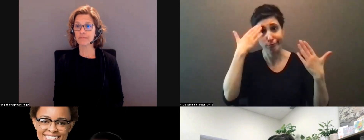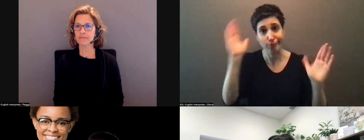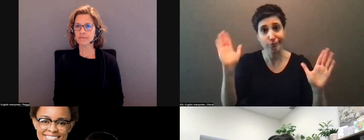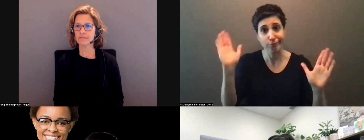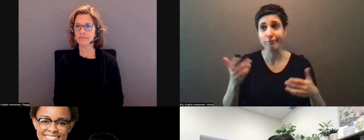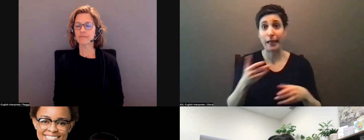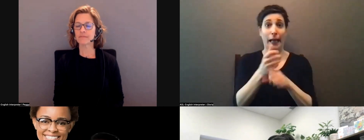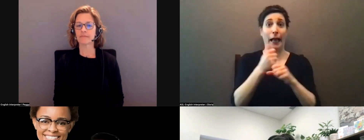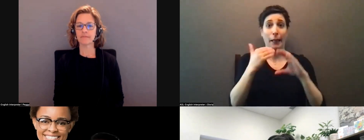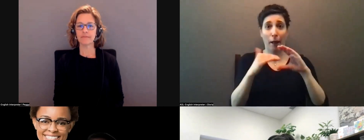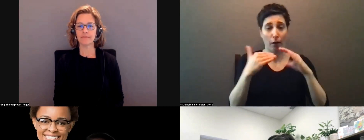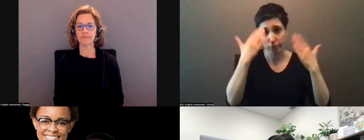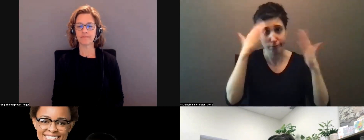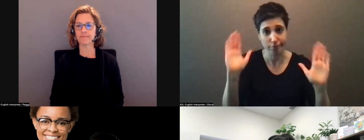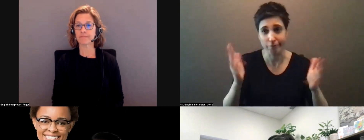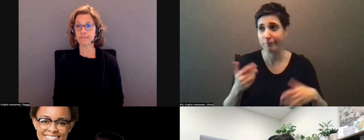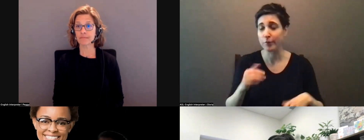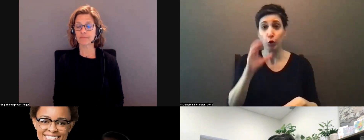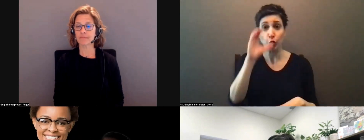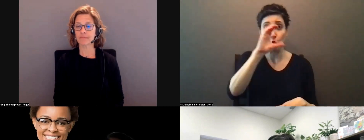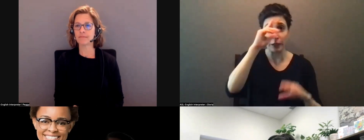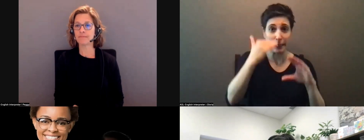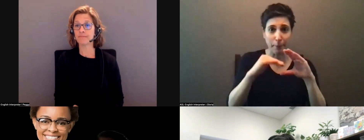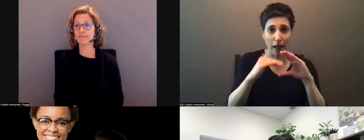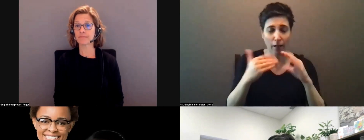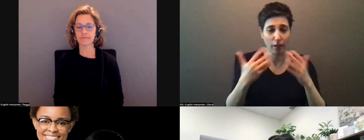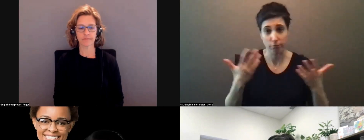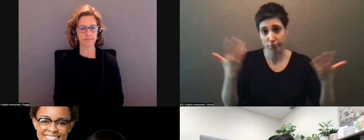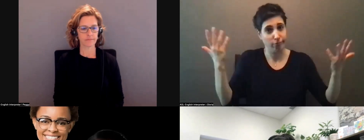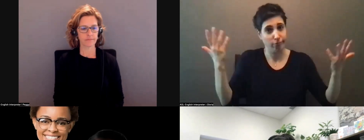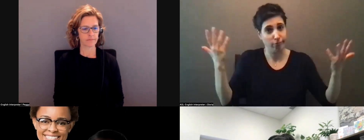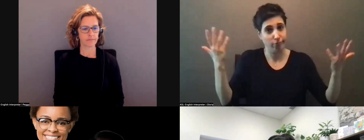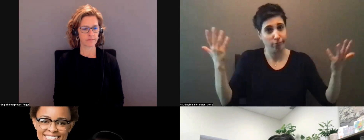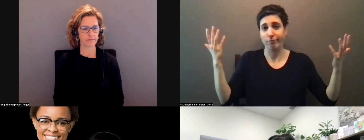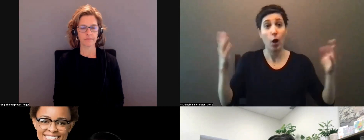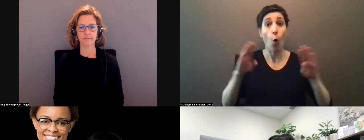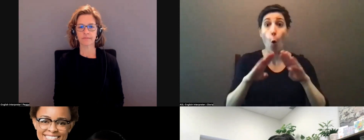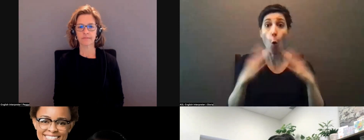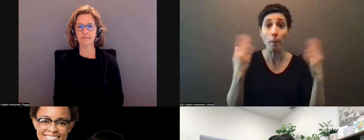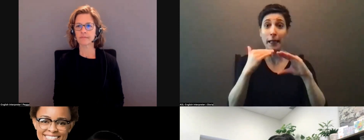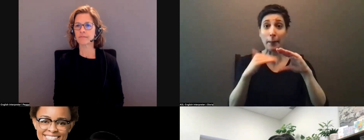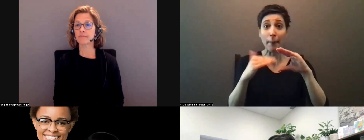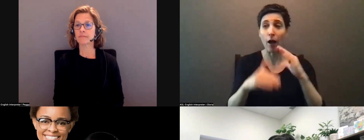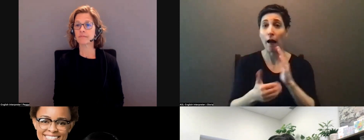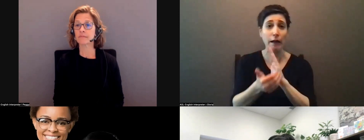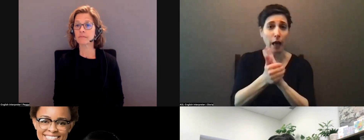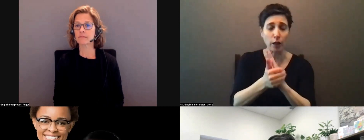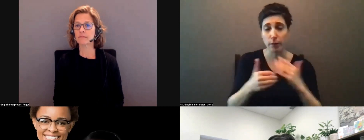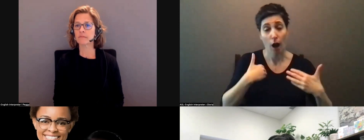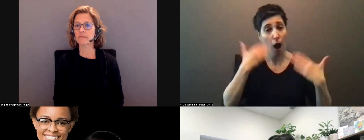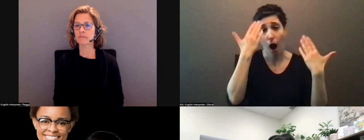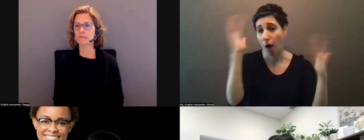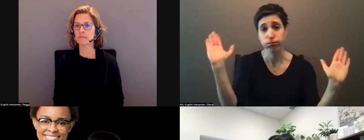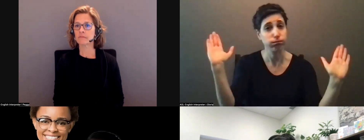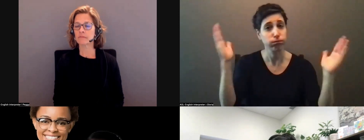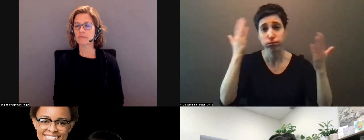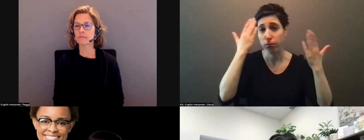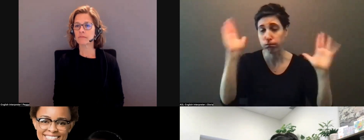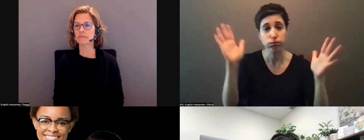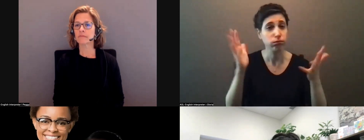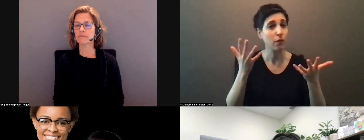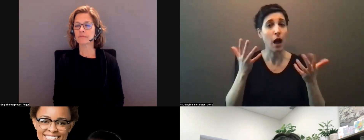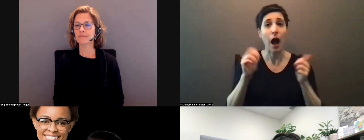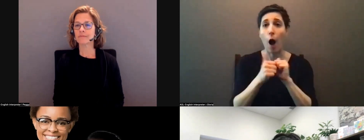Besides searching for specific emails, I did not know how to open email, attachments, save them on desktop,